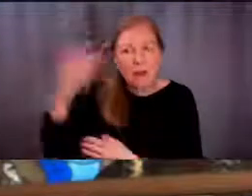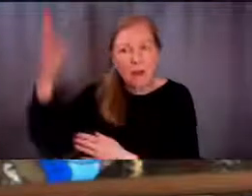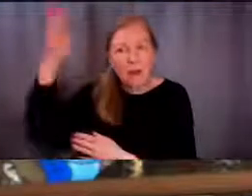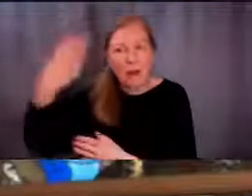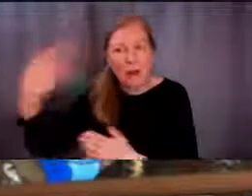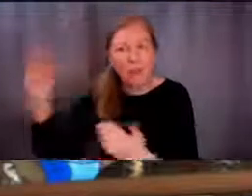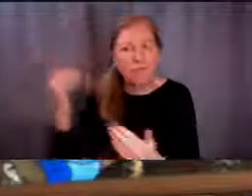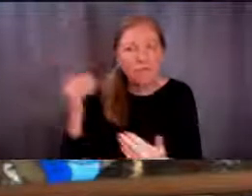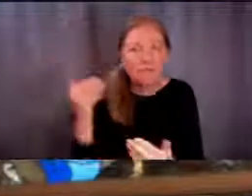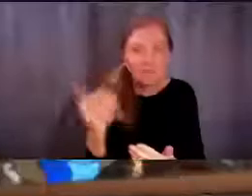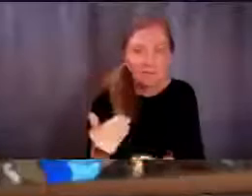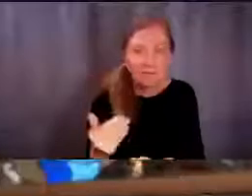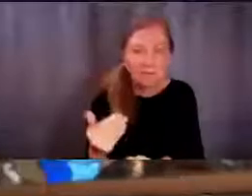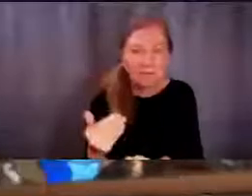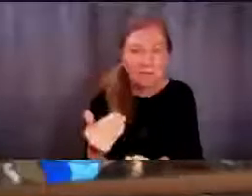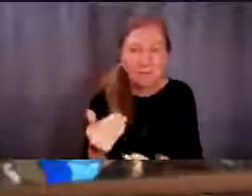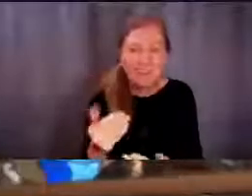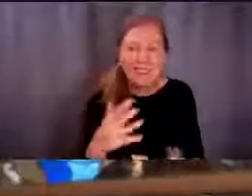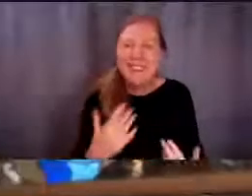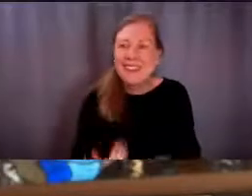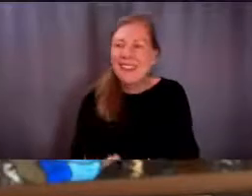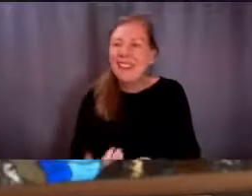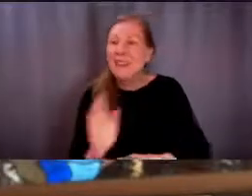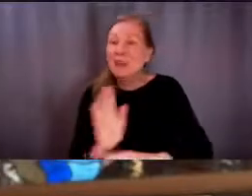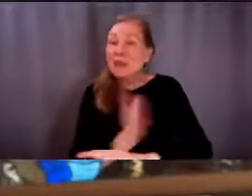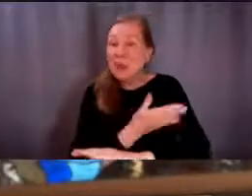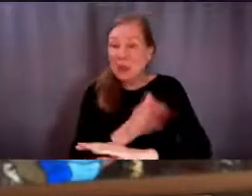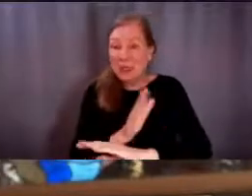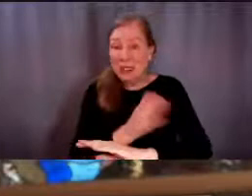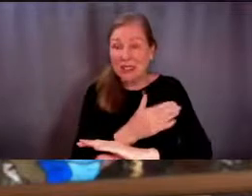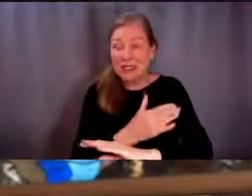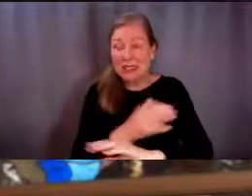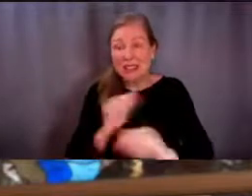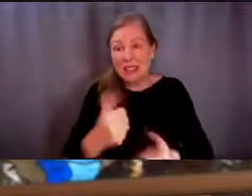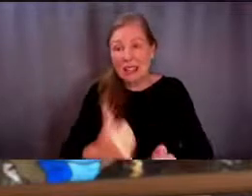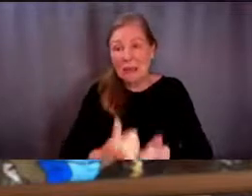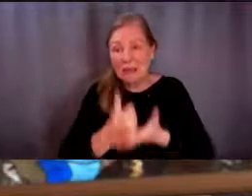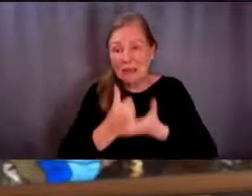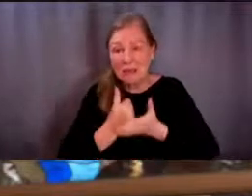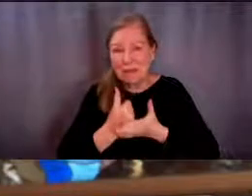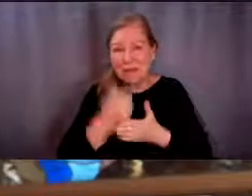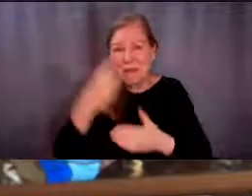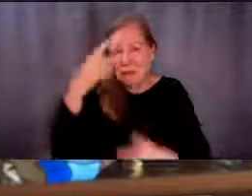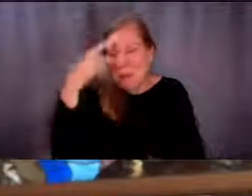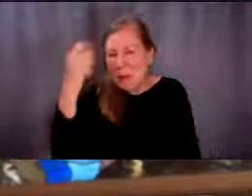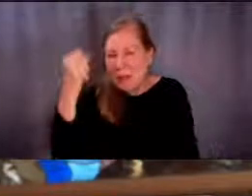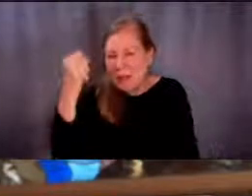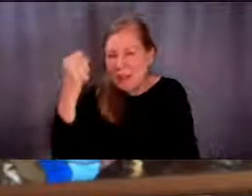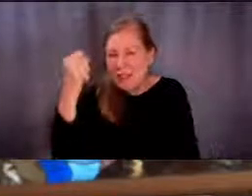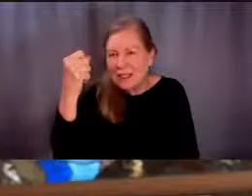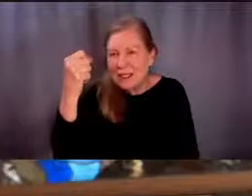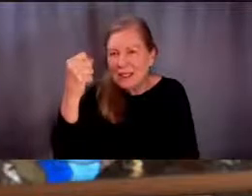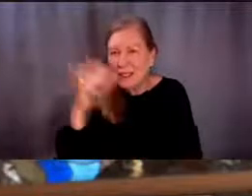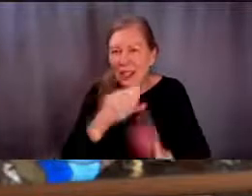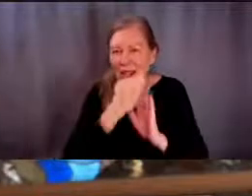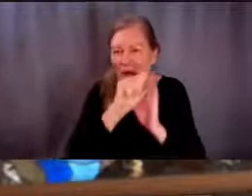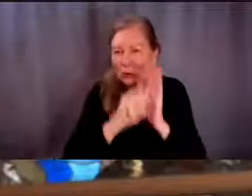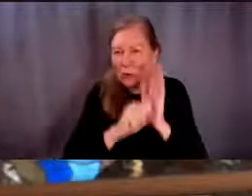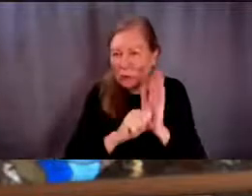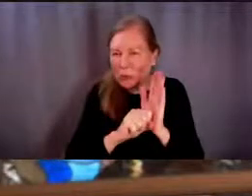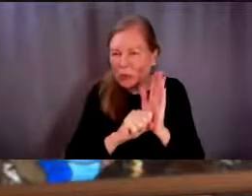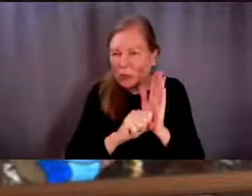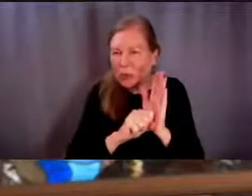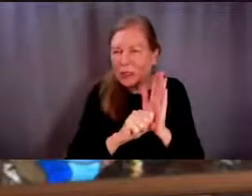Music has a way of helping us to memorize, to tuck scripture away into our